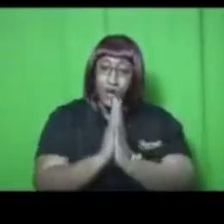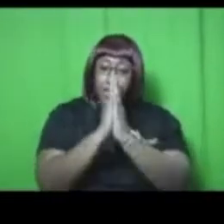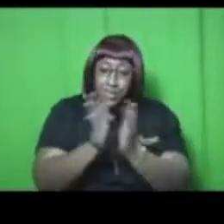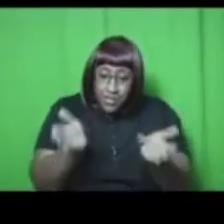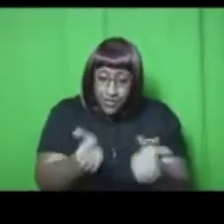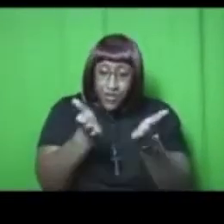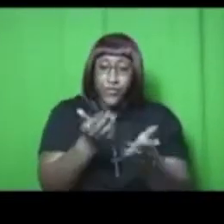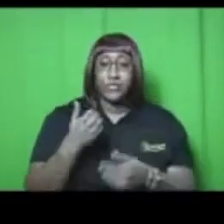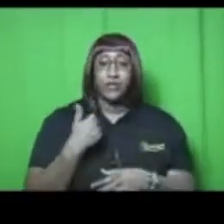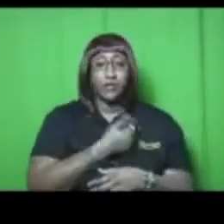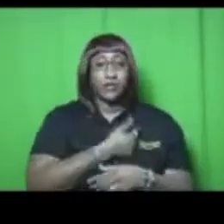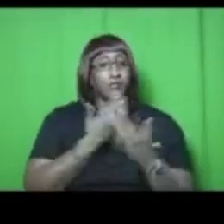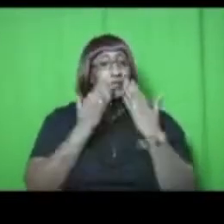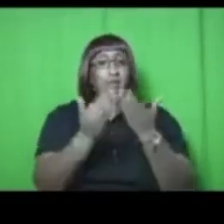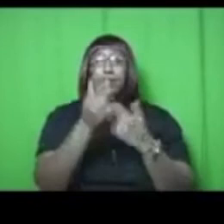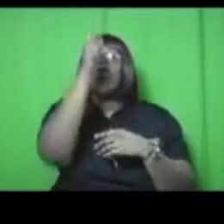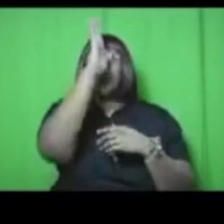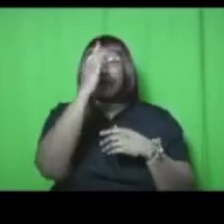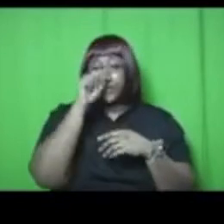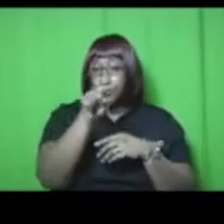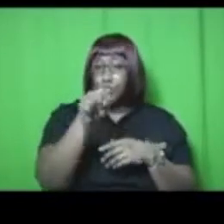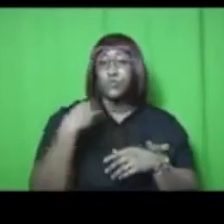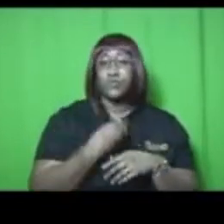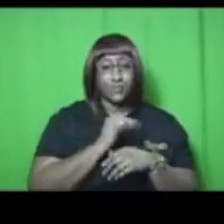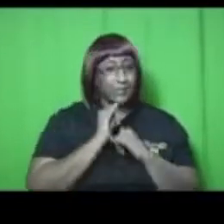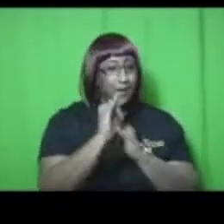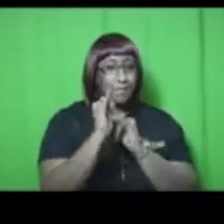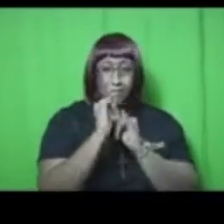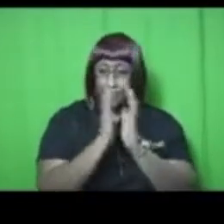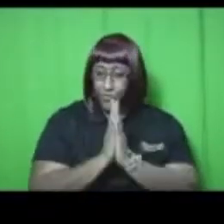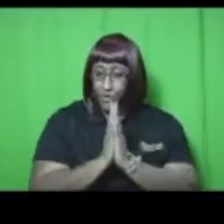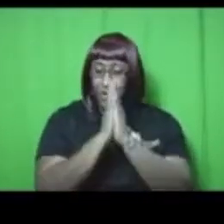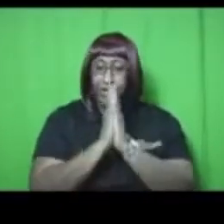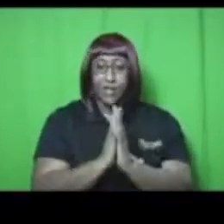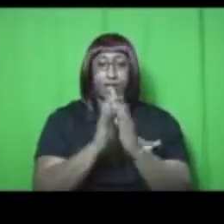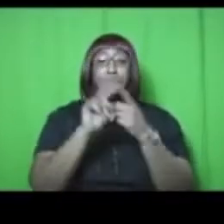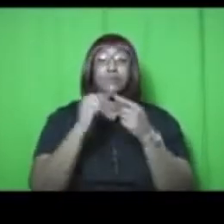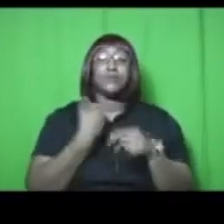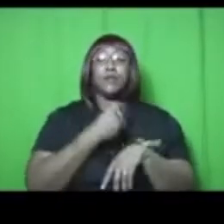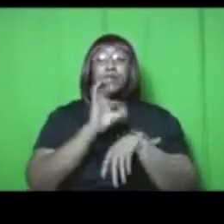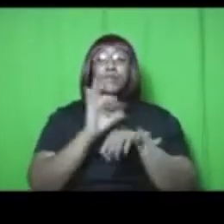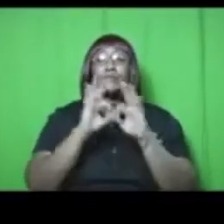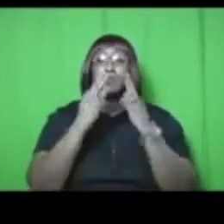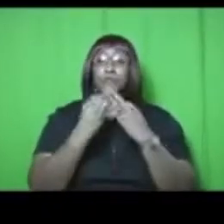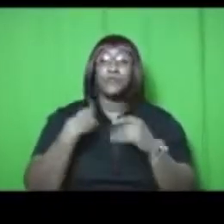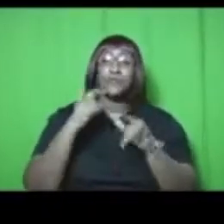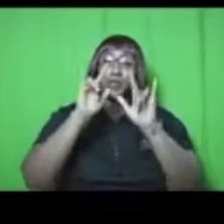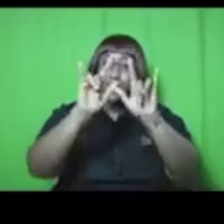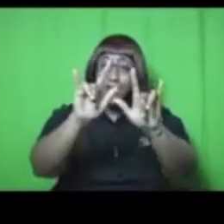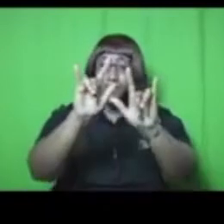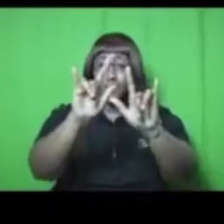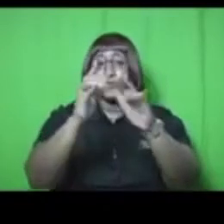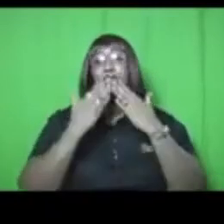encourage us, we thank God for you, and we're praying for you. And to the Trinity Gardens Church family, we love you. Thank